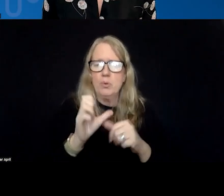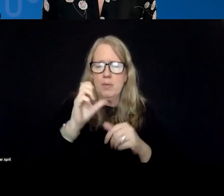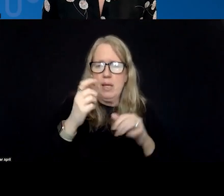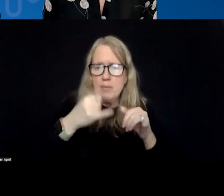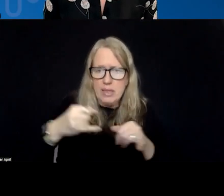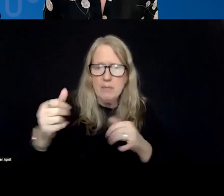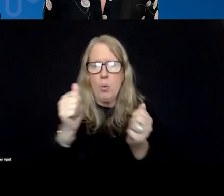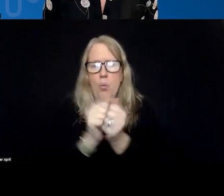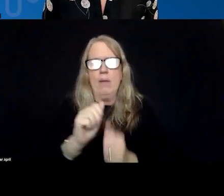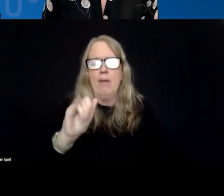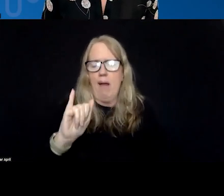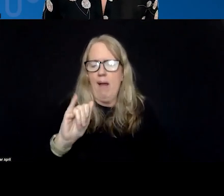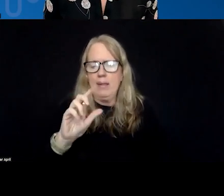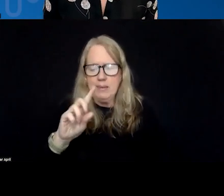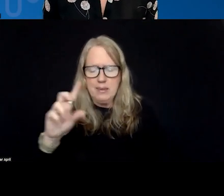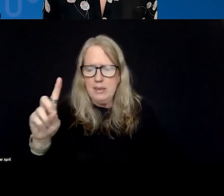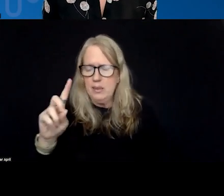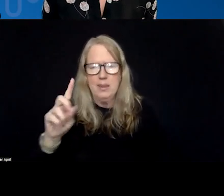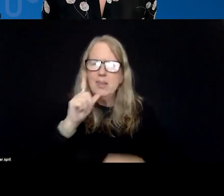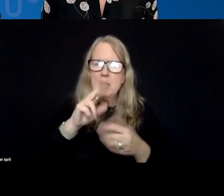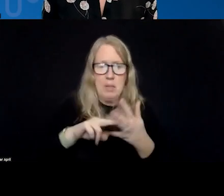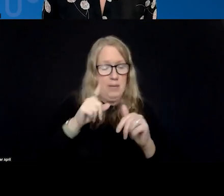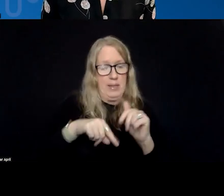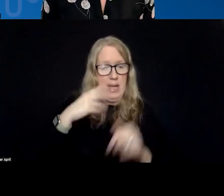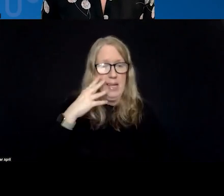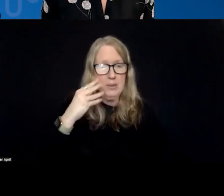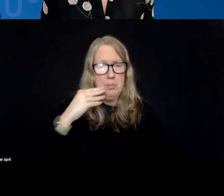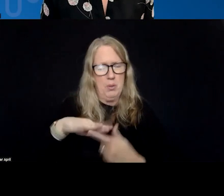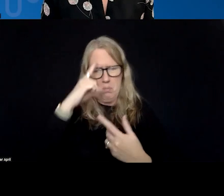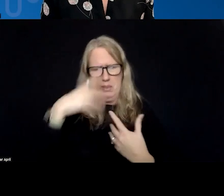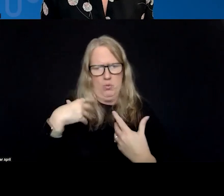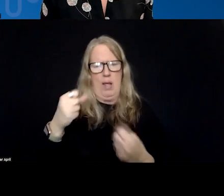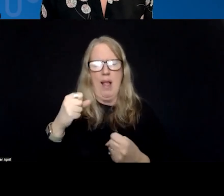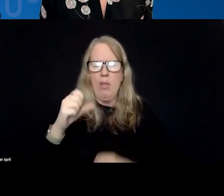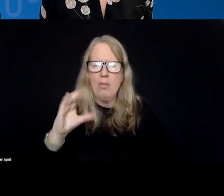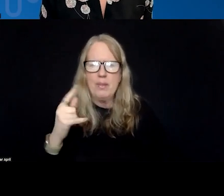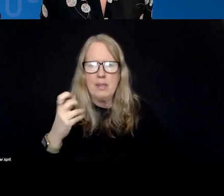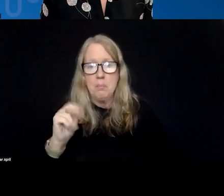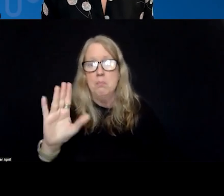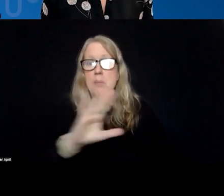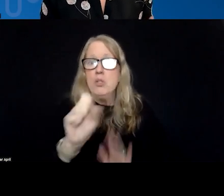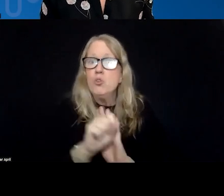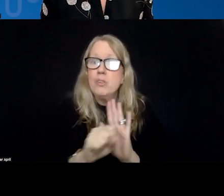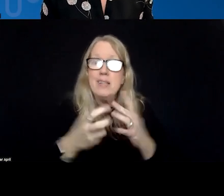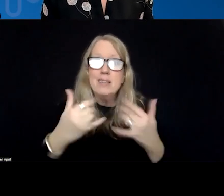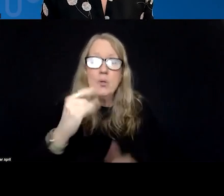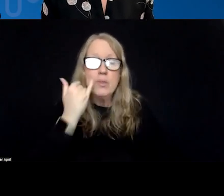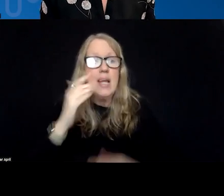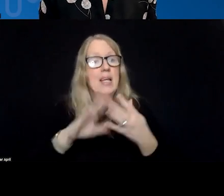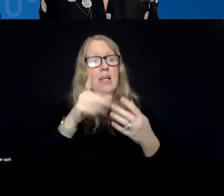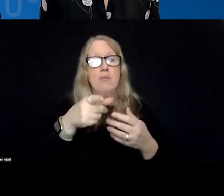individuals with IDD can't experience mental health conditions at all. In fact, you might live in a state that still says if you have a